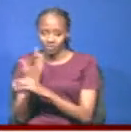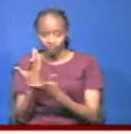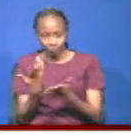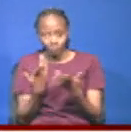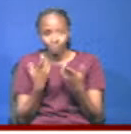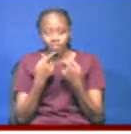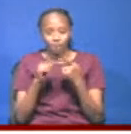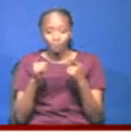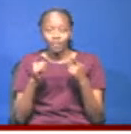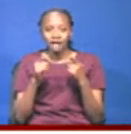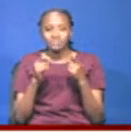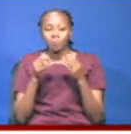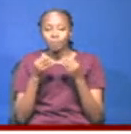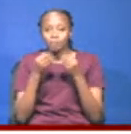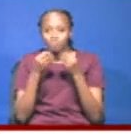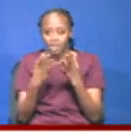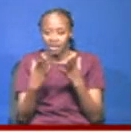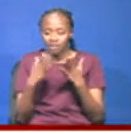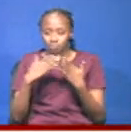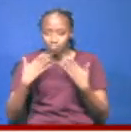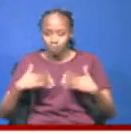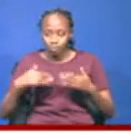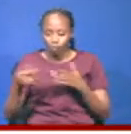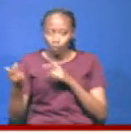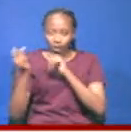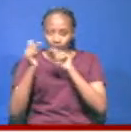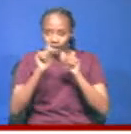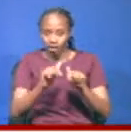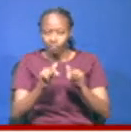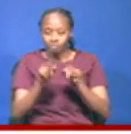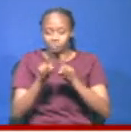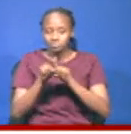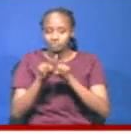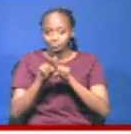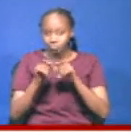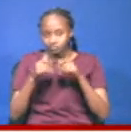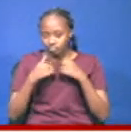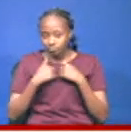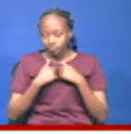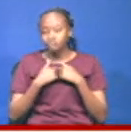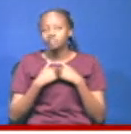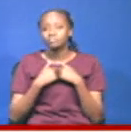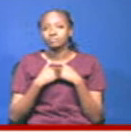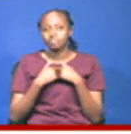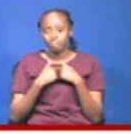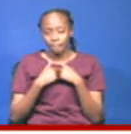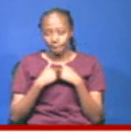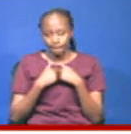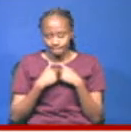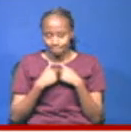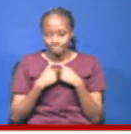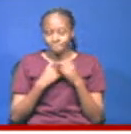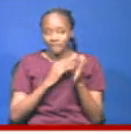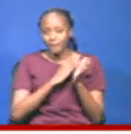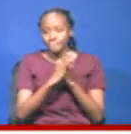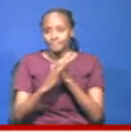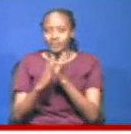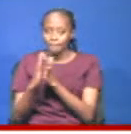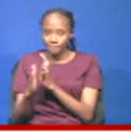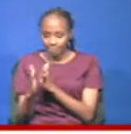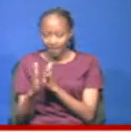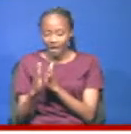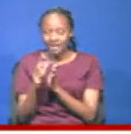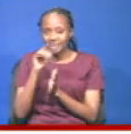come, and more positioning Kenya as a hub, and preparing especially our